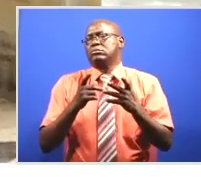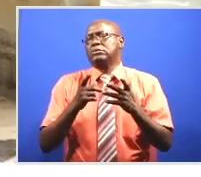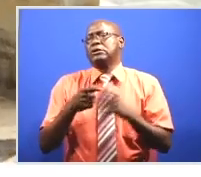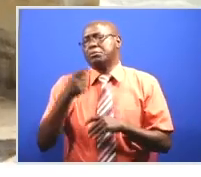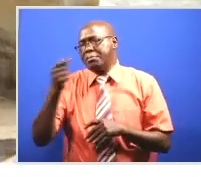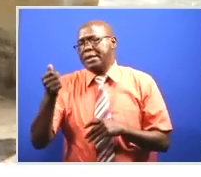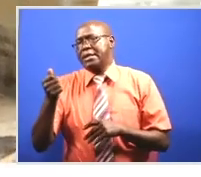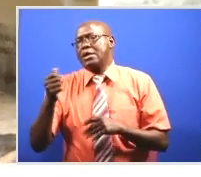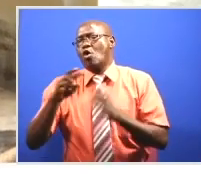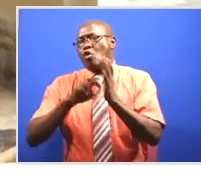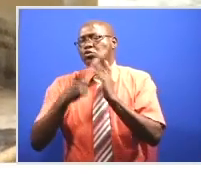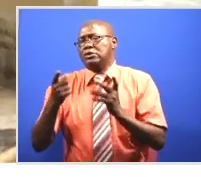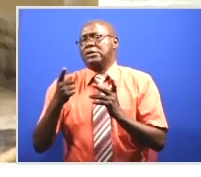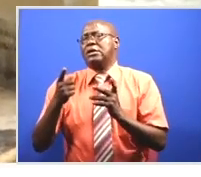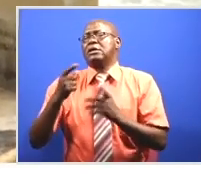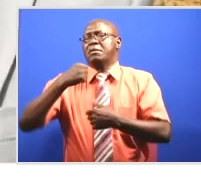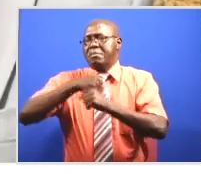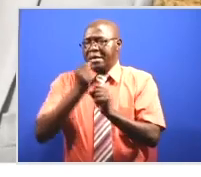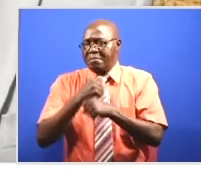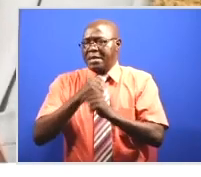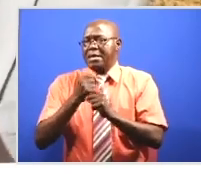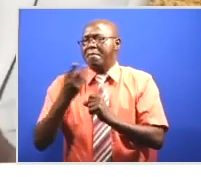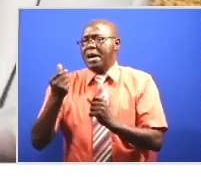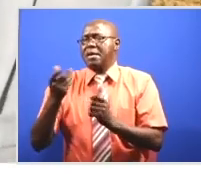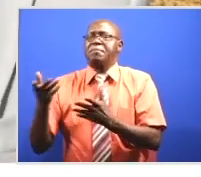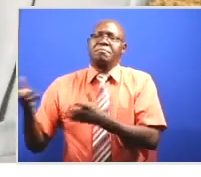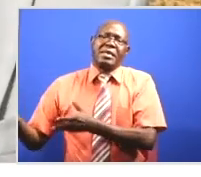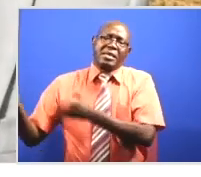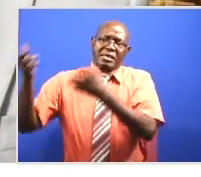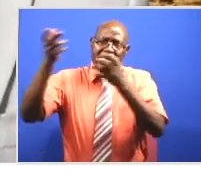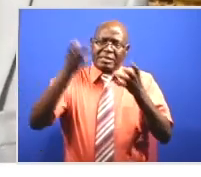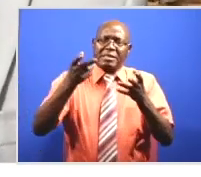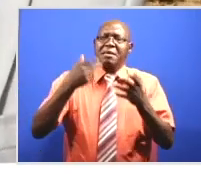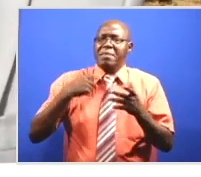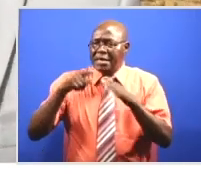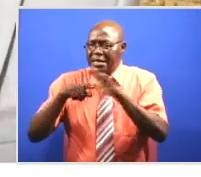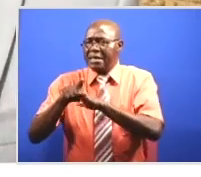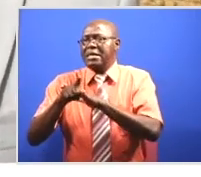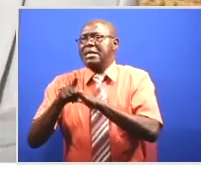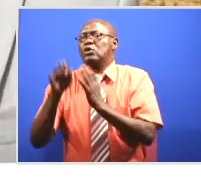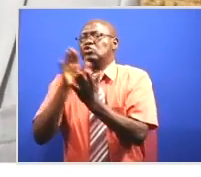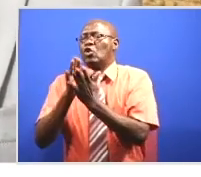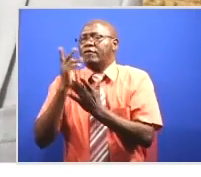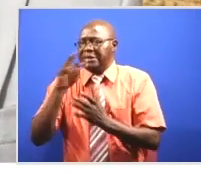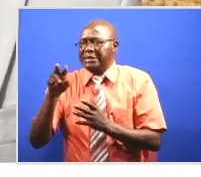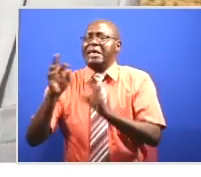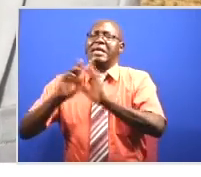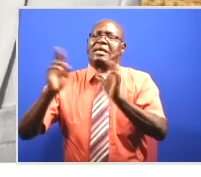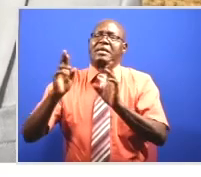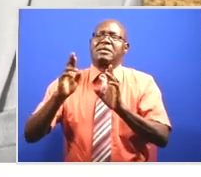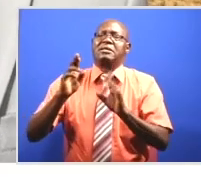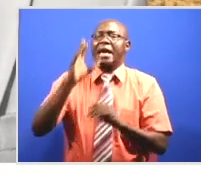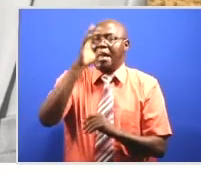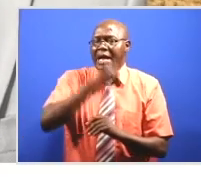crane and put up the bridge. I've gone to their warehouse, I've seen they are ready to do it. What is lacking is the budget